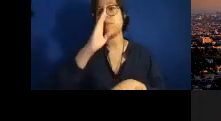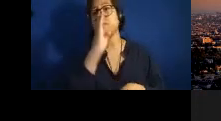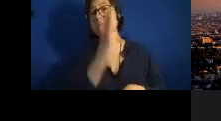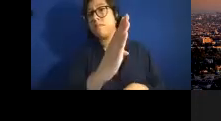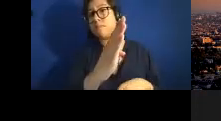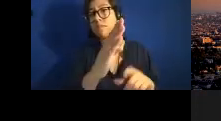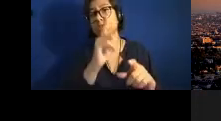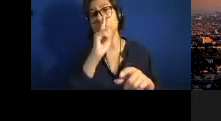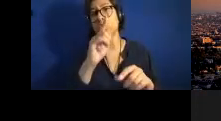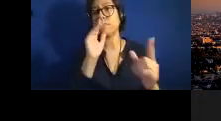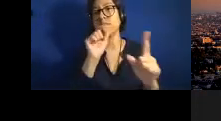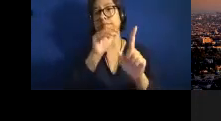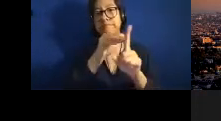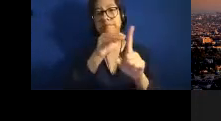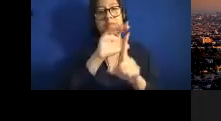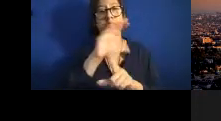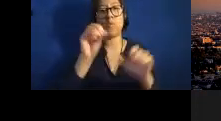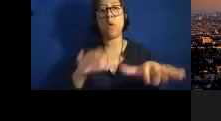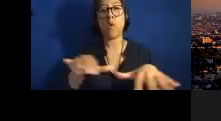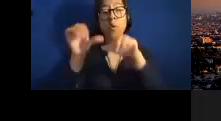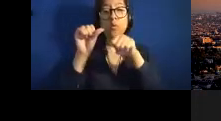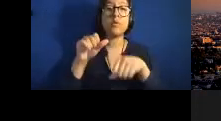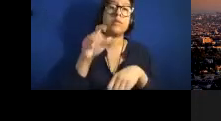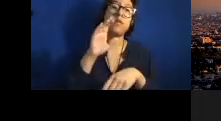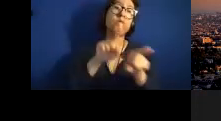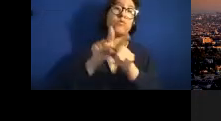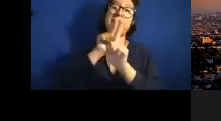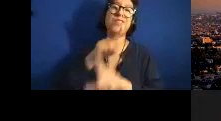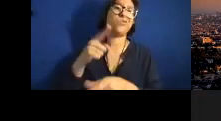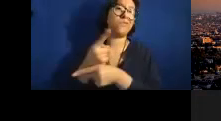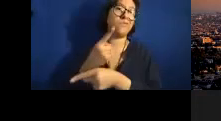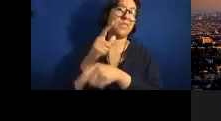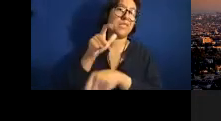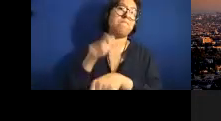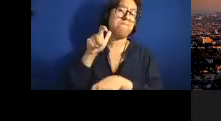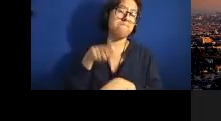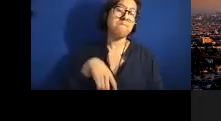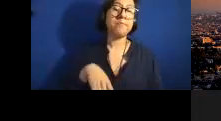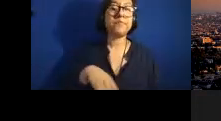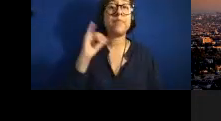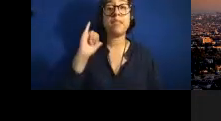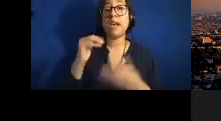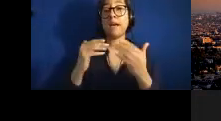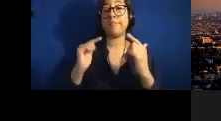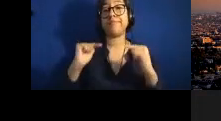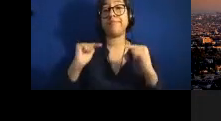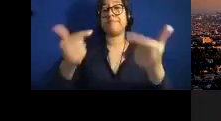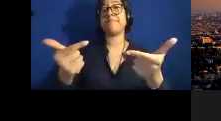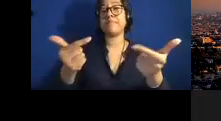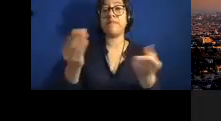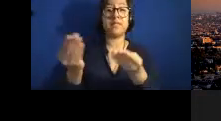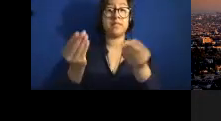are heard and they also get answered in a timely fashion. So with that, I'm gonna go ahead and hand it off to the